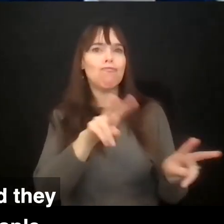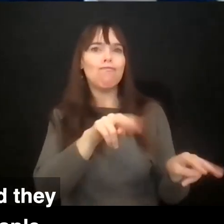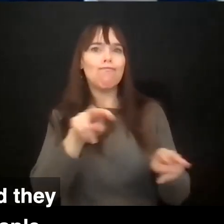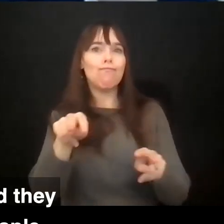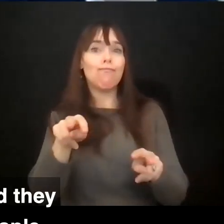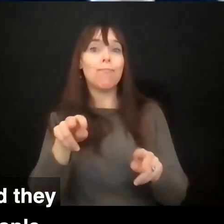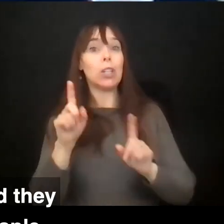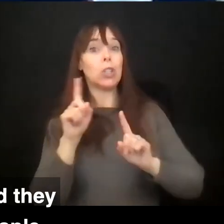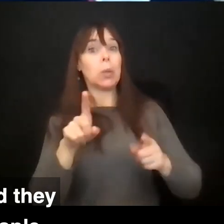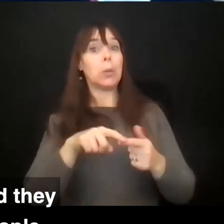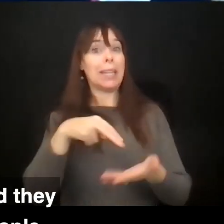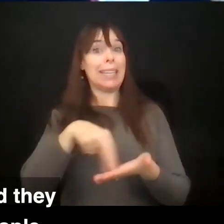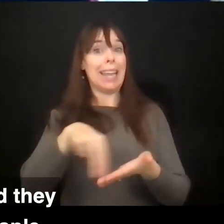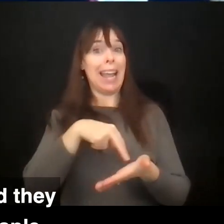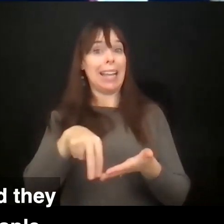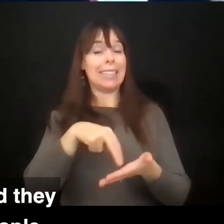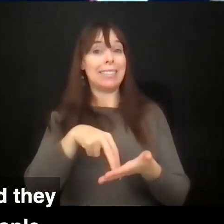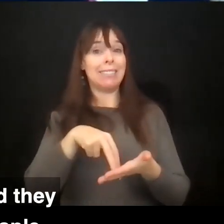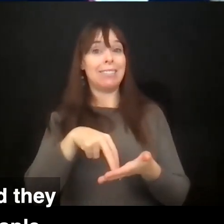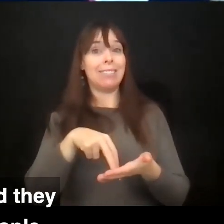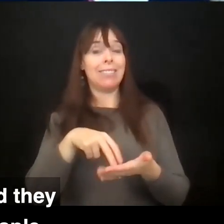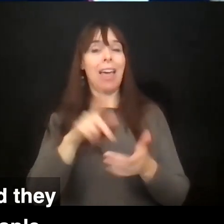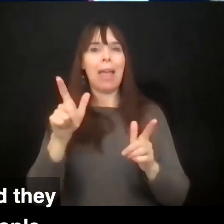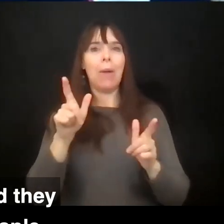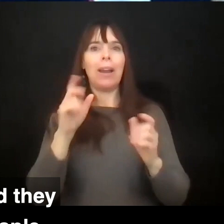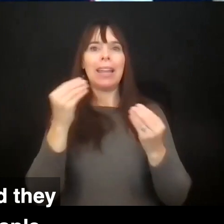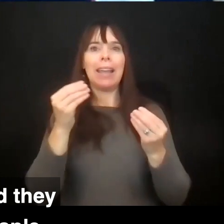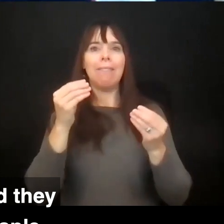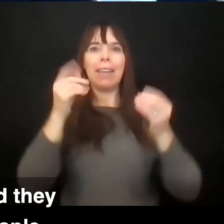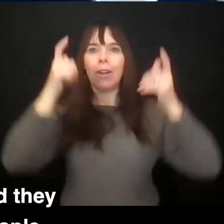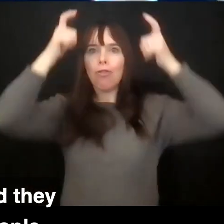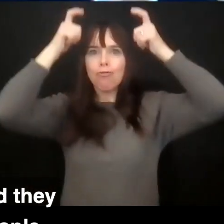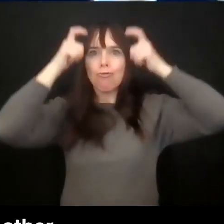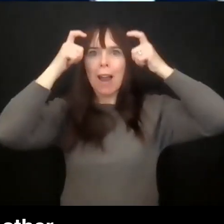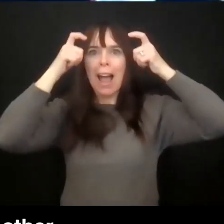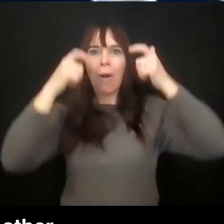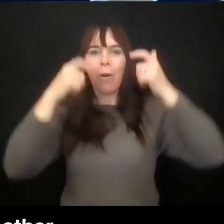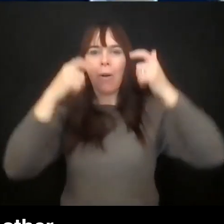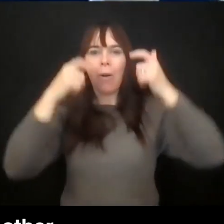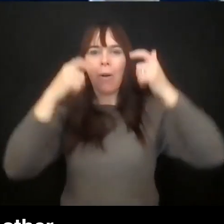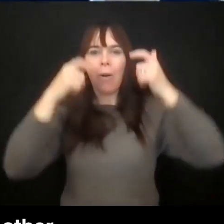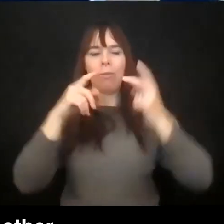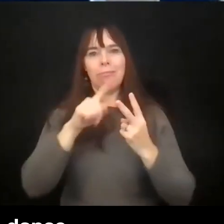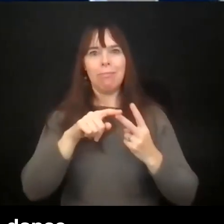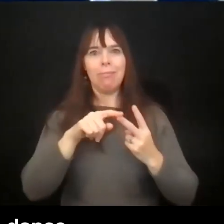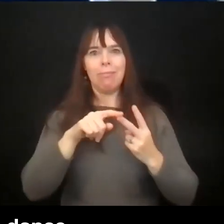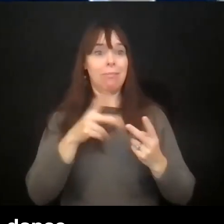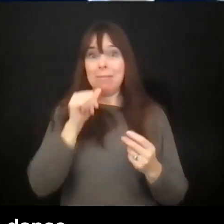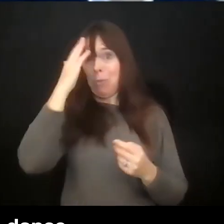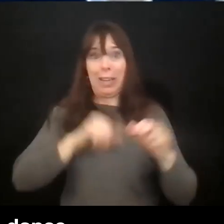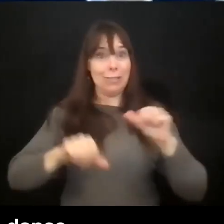a dance, and they were crowning two people who did not know each other, the king and queen of the